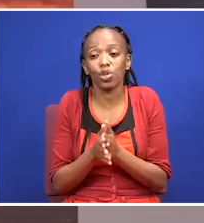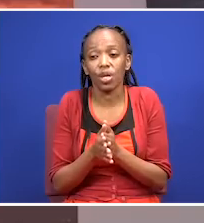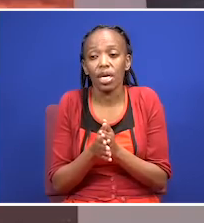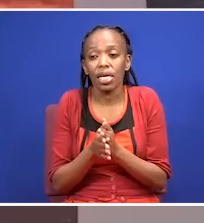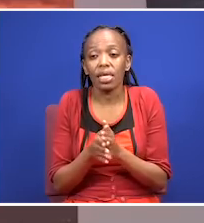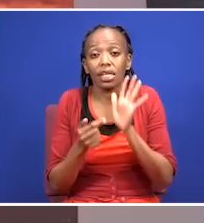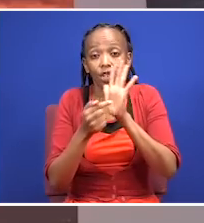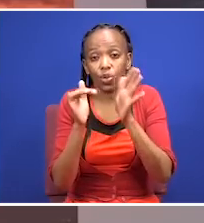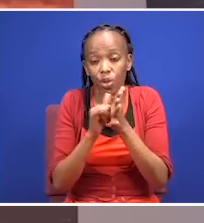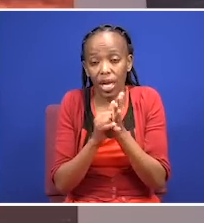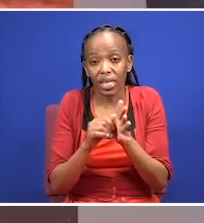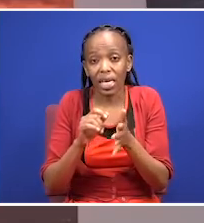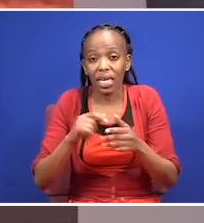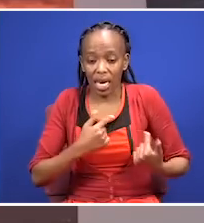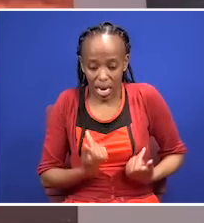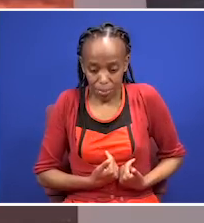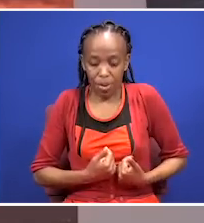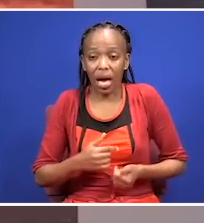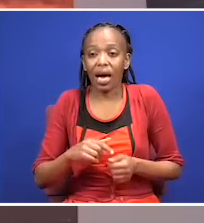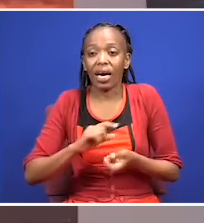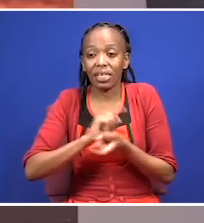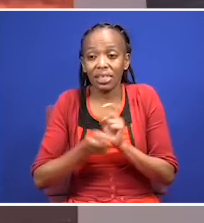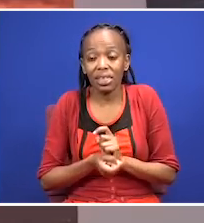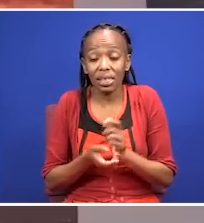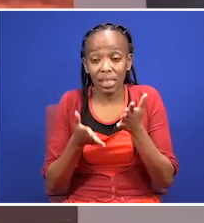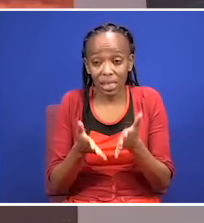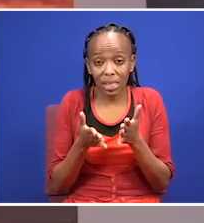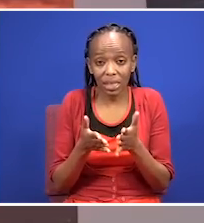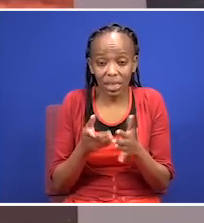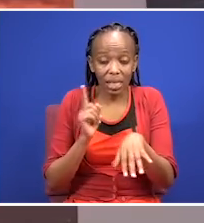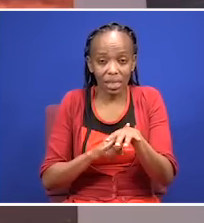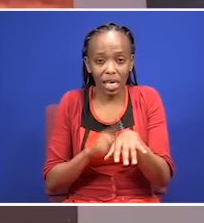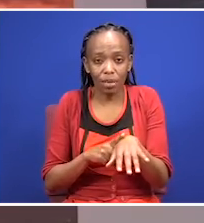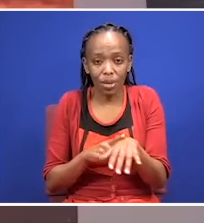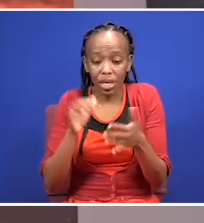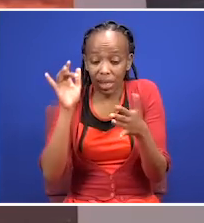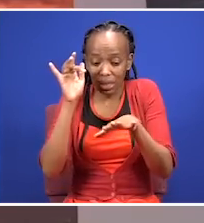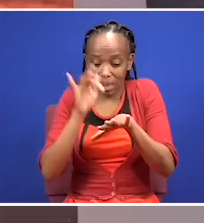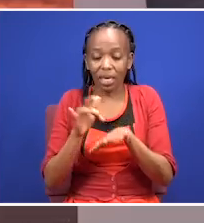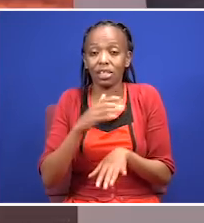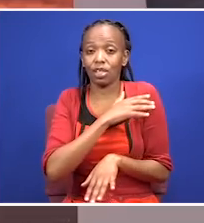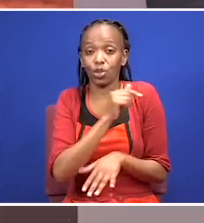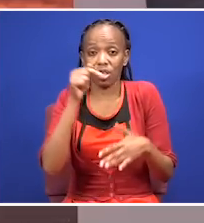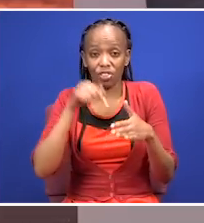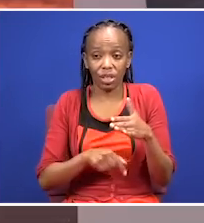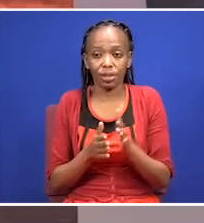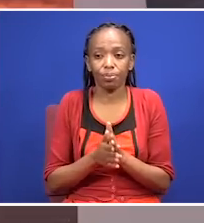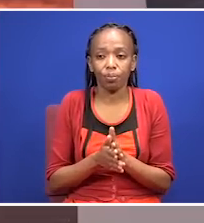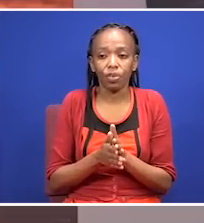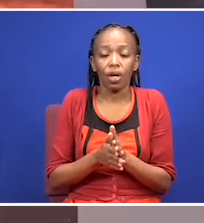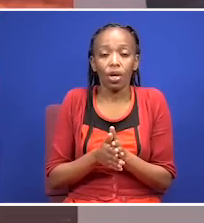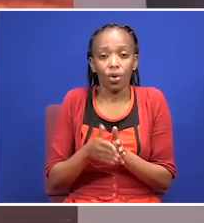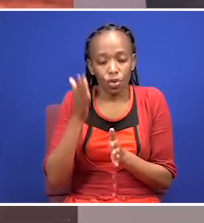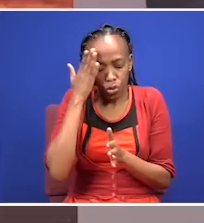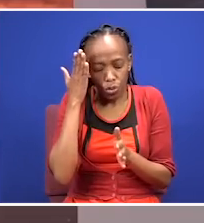it is an indicator of a changed man this touched joseph deeply what is not worthy is